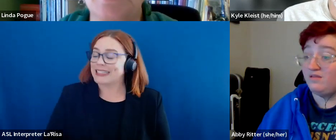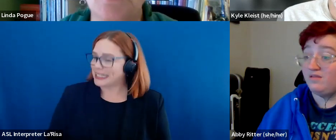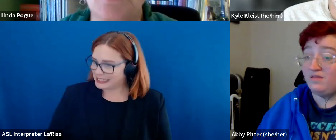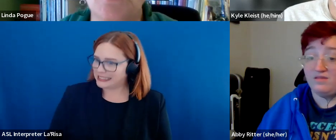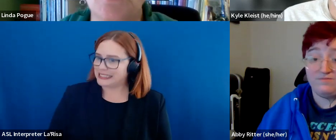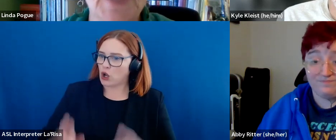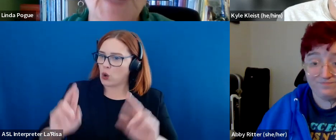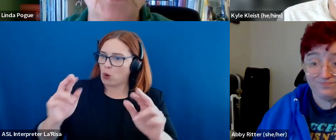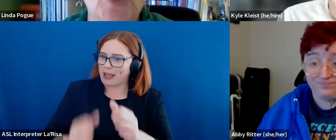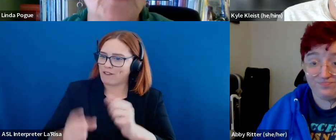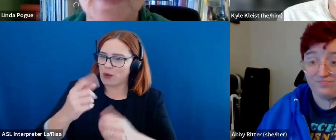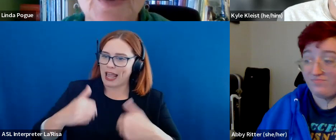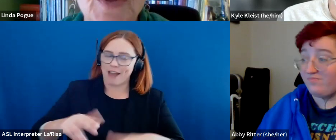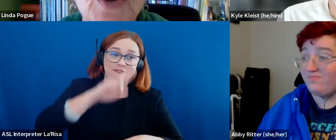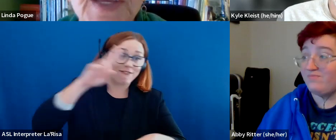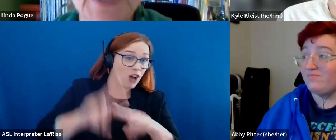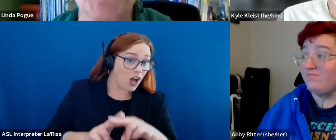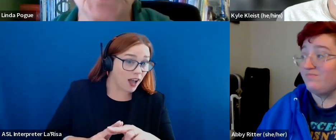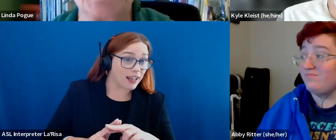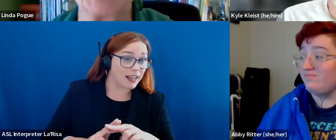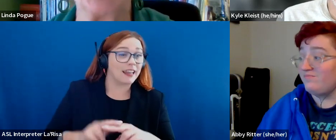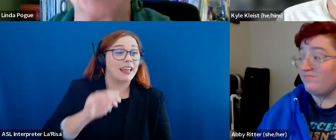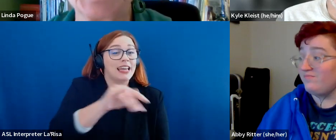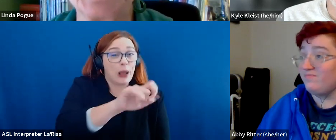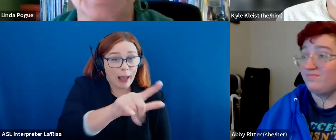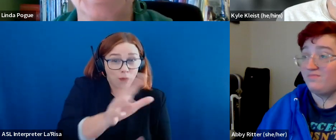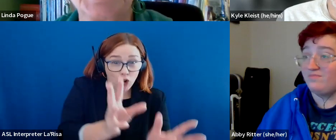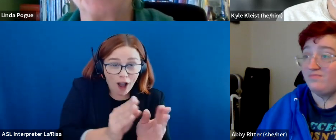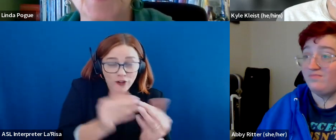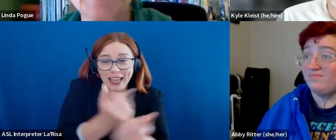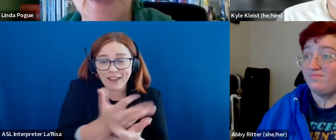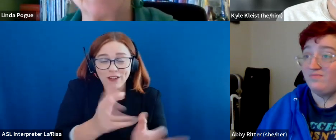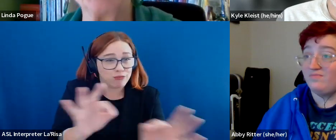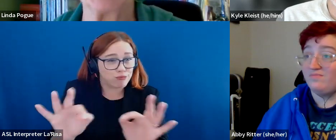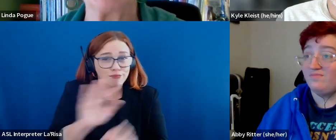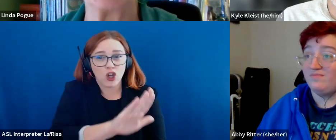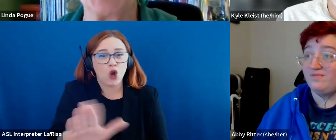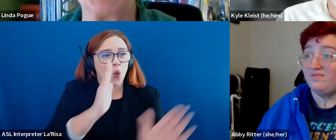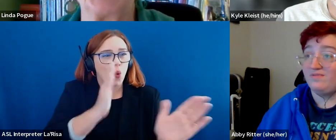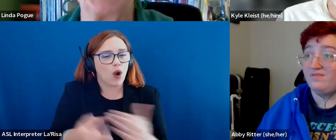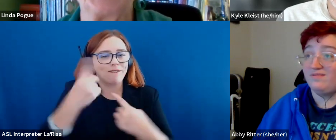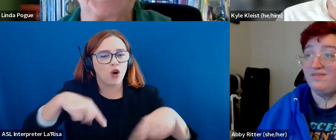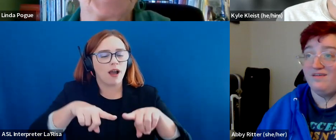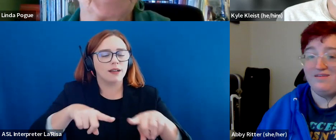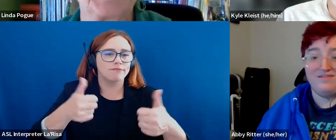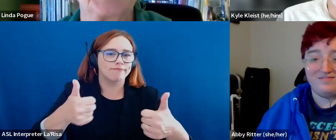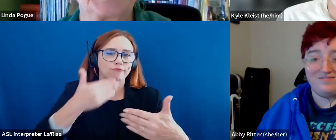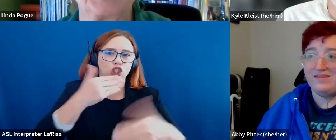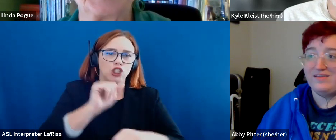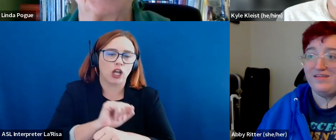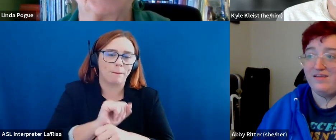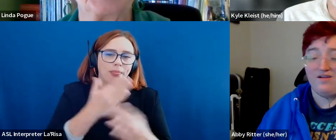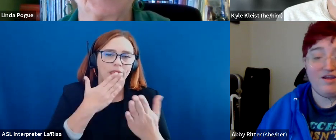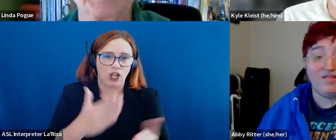of the April conference and all the good things you've organized for us. Well done, and thank you. Yes.